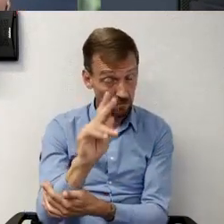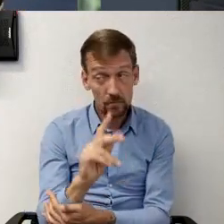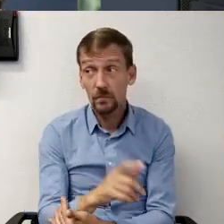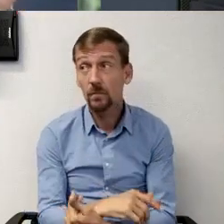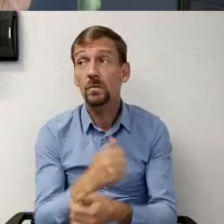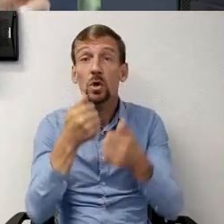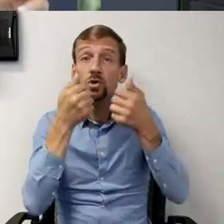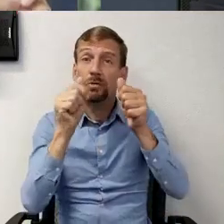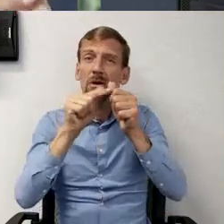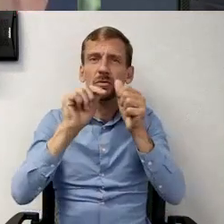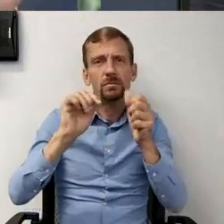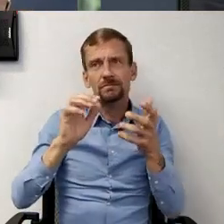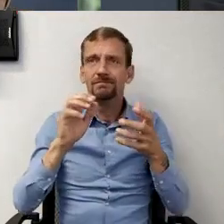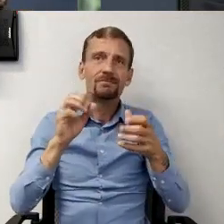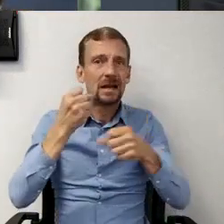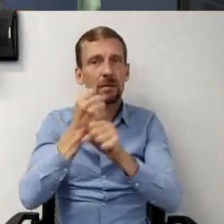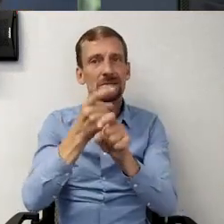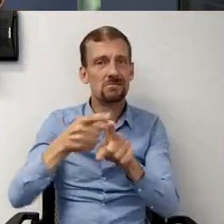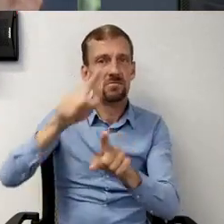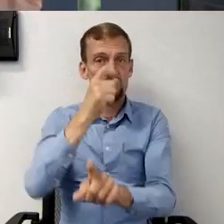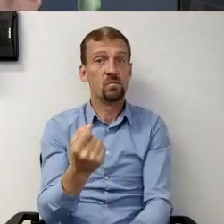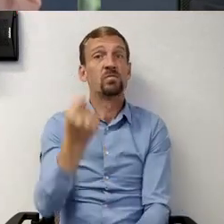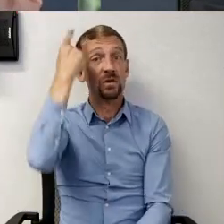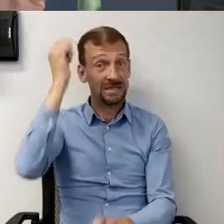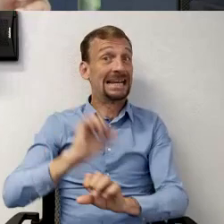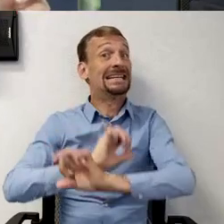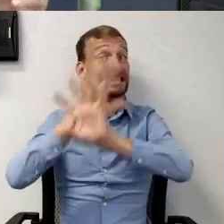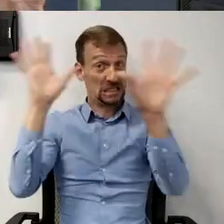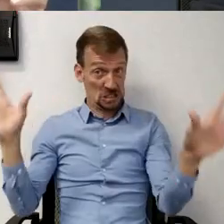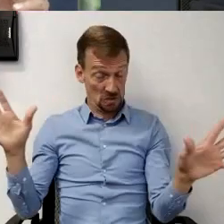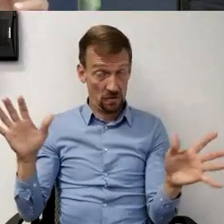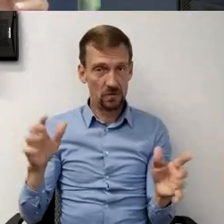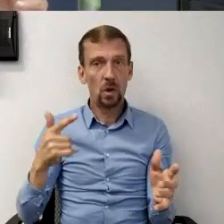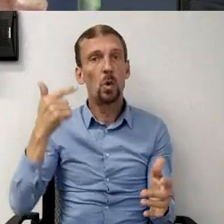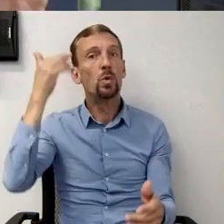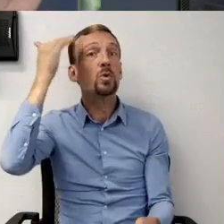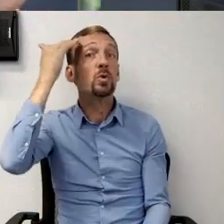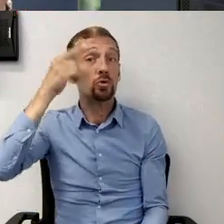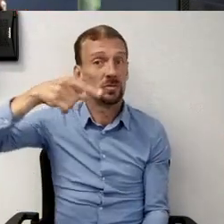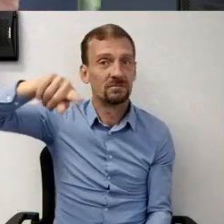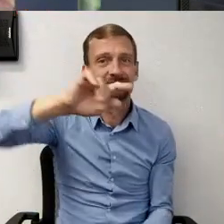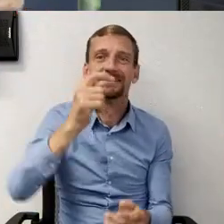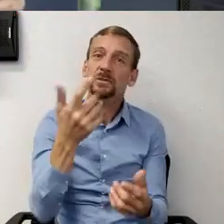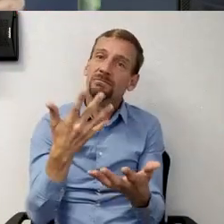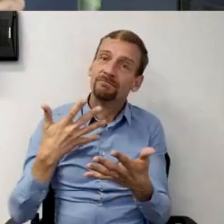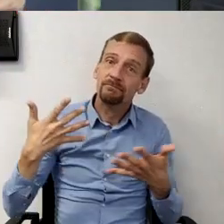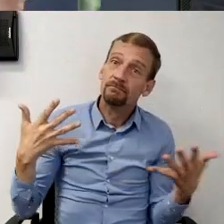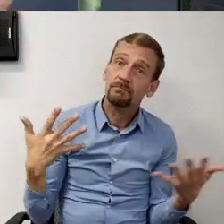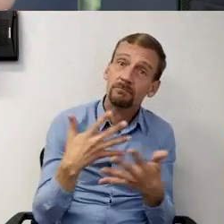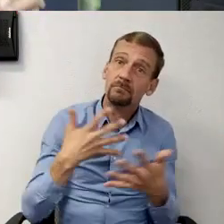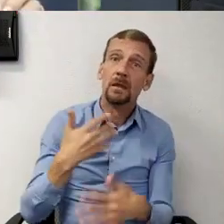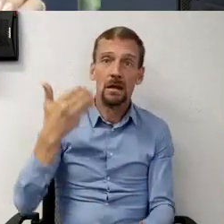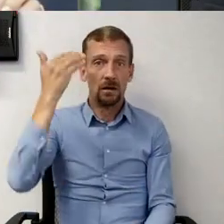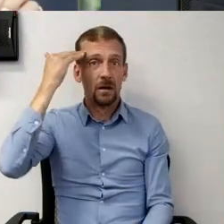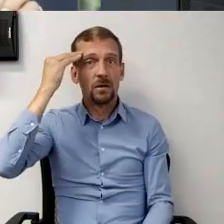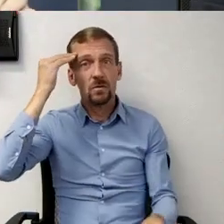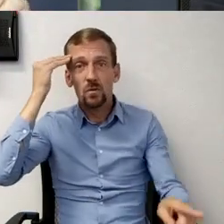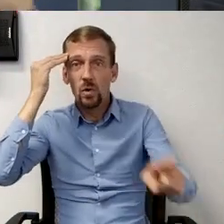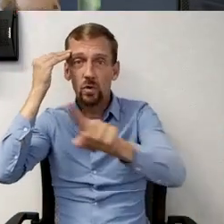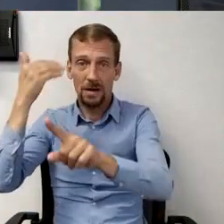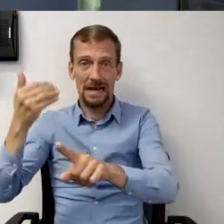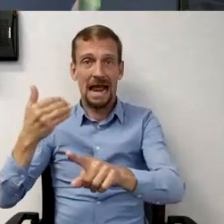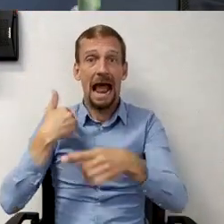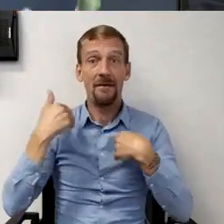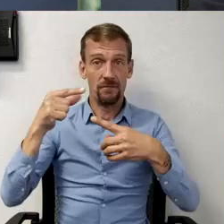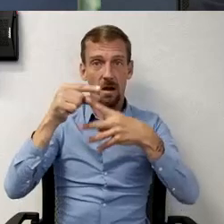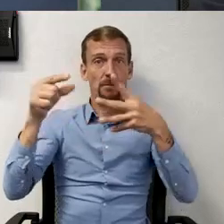to clear it up, because I know that there is fear, and we want to make sure that everybody on this call knows the options and that they